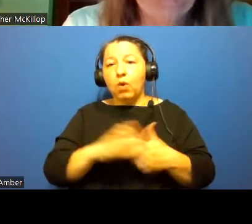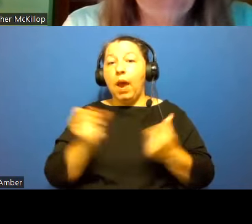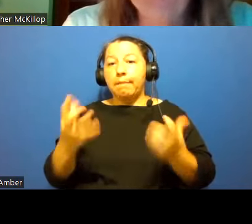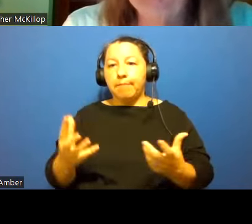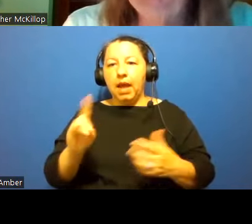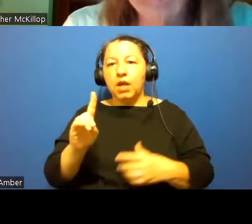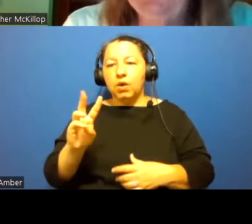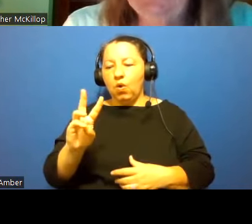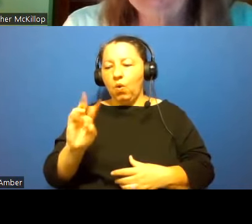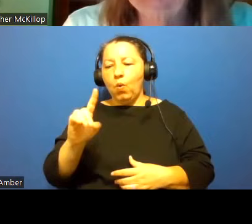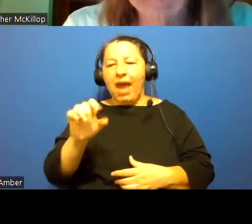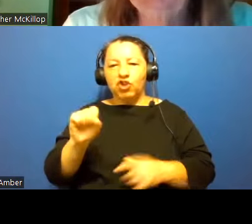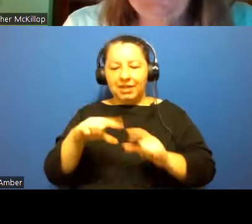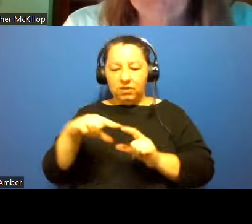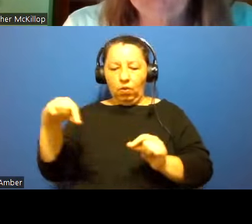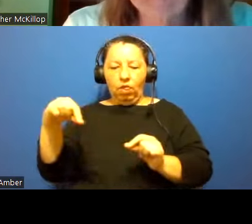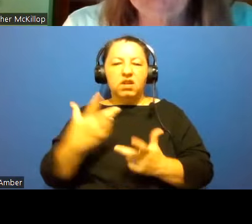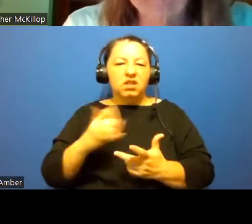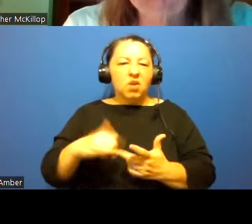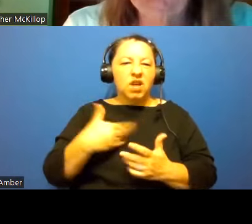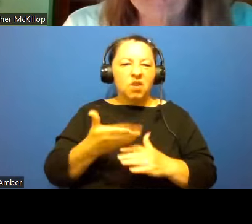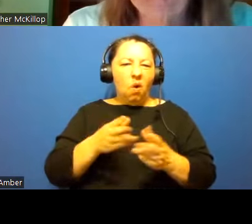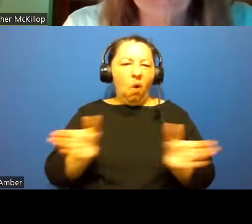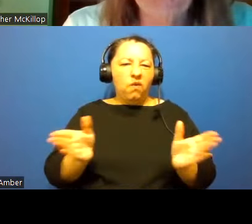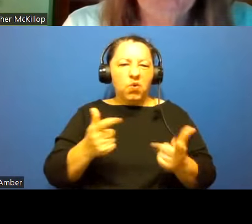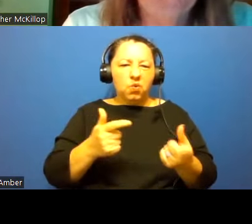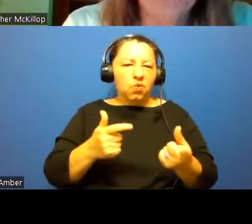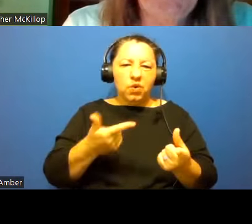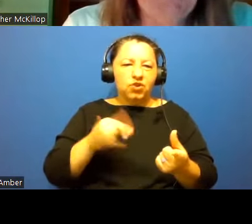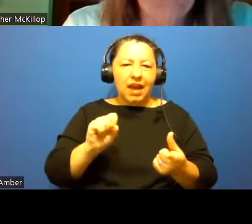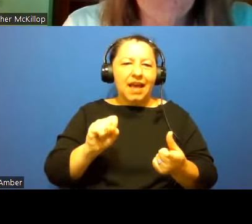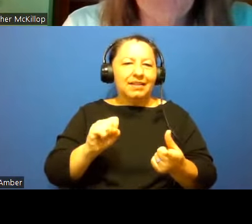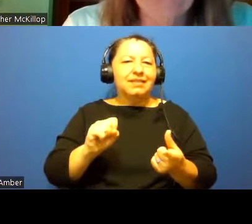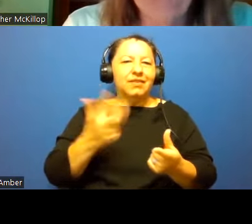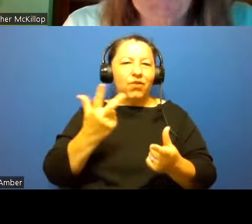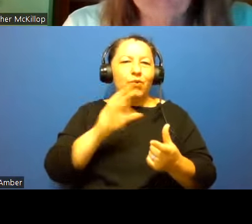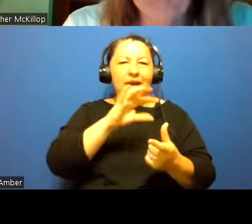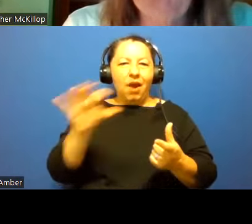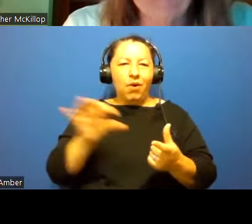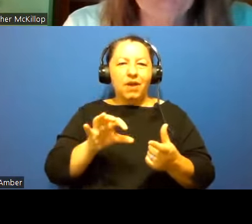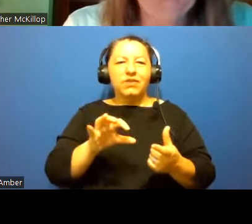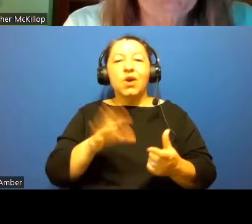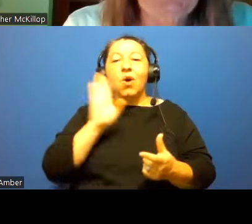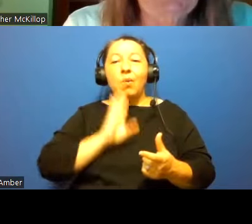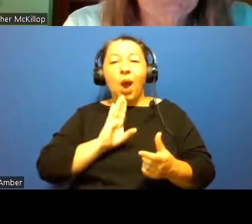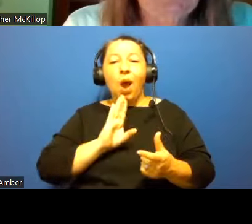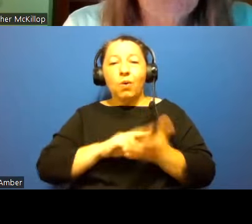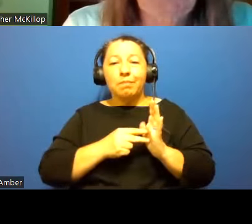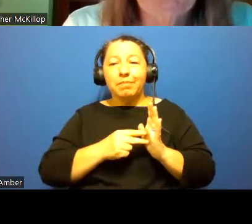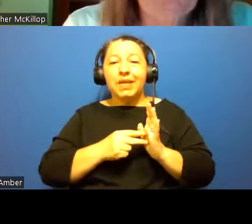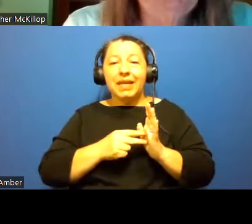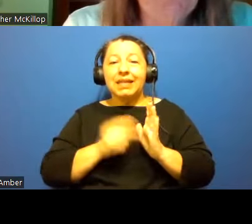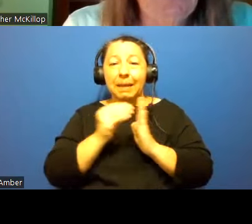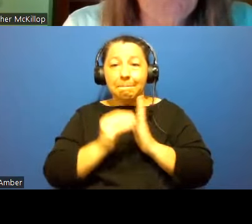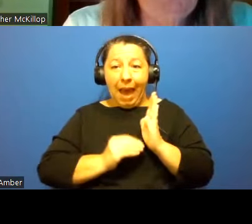Here's an overview GIS of 3 areas of the lagoon system. The brown marks mapped posts, the green